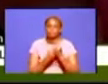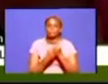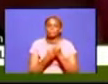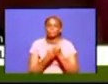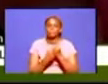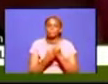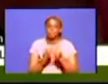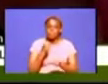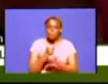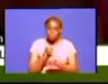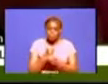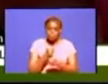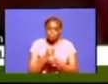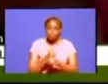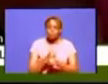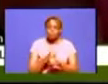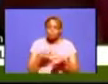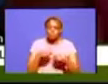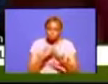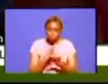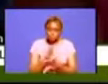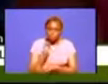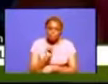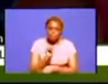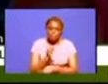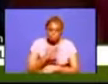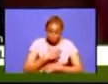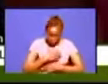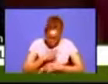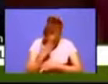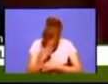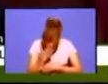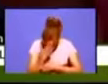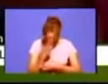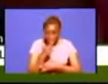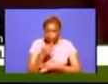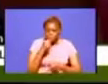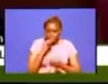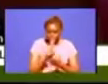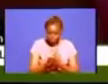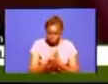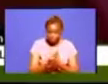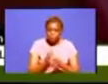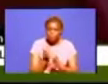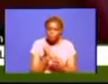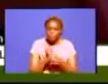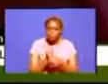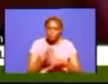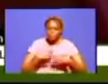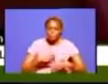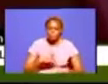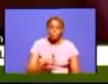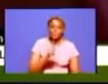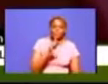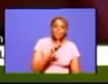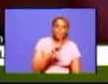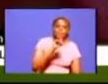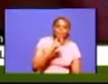to work so that I can ensure that I honor the promises that I made to the people of Kiambaa. Mr.